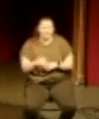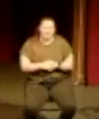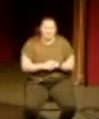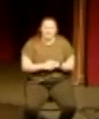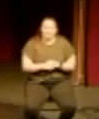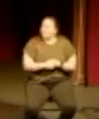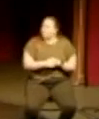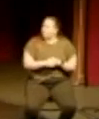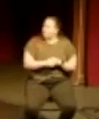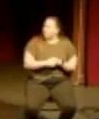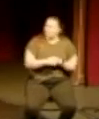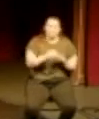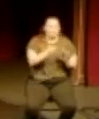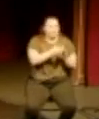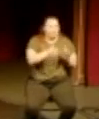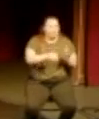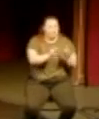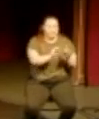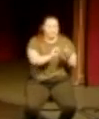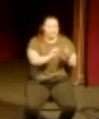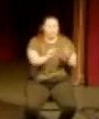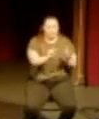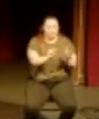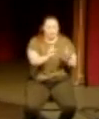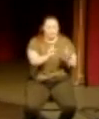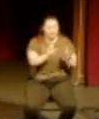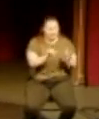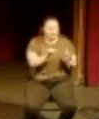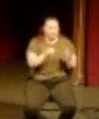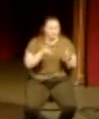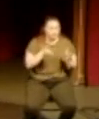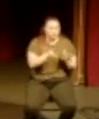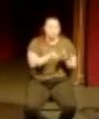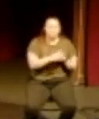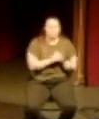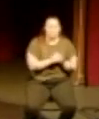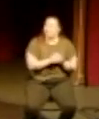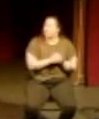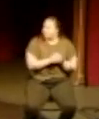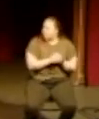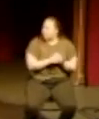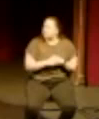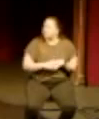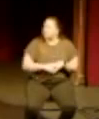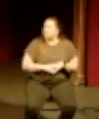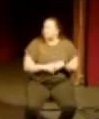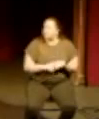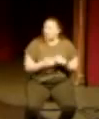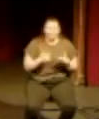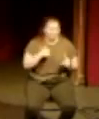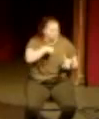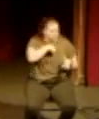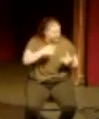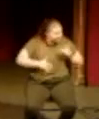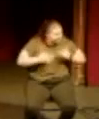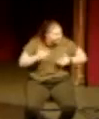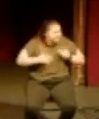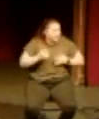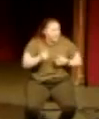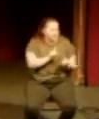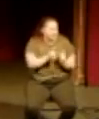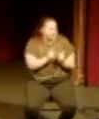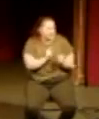Mooney Boulevard, and it's a departure from our normal architectural design. So we're excited about kind of this